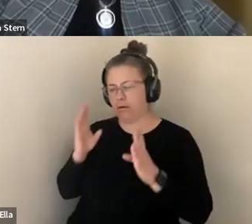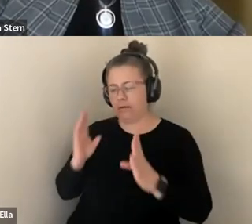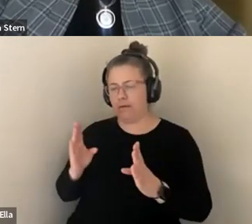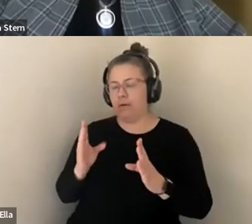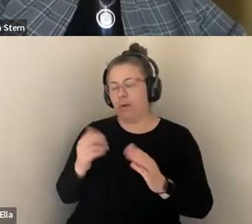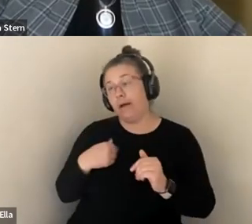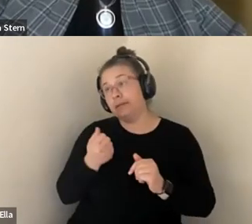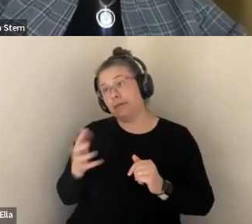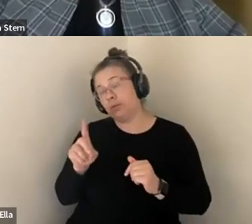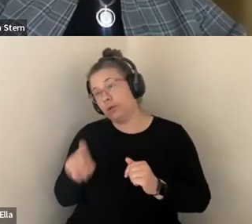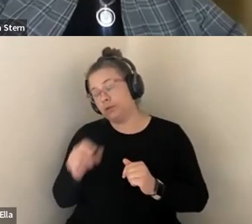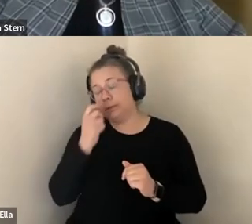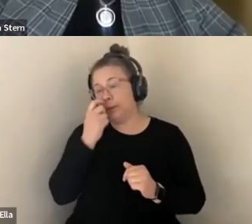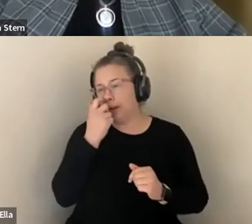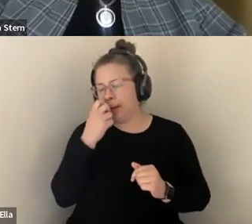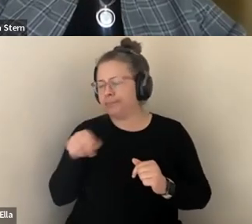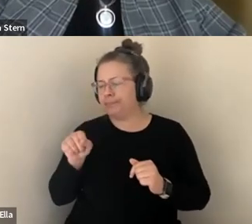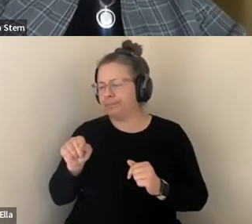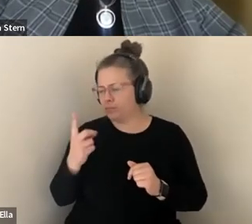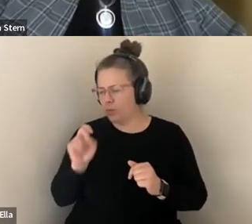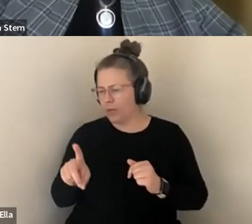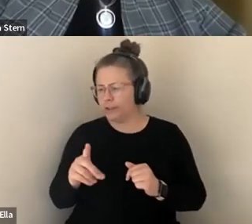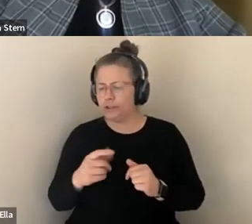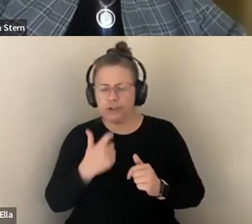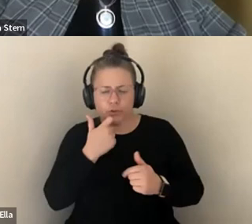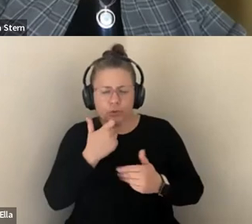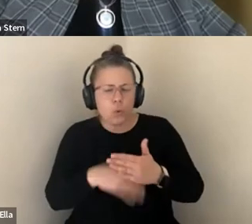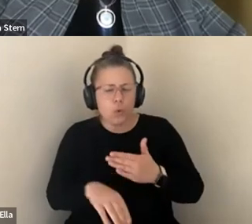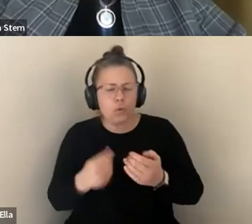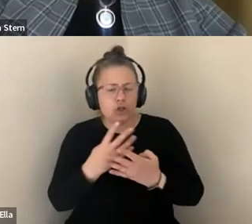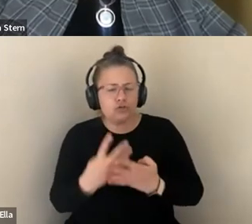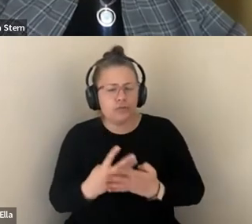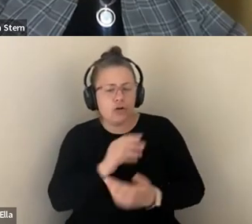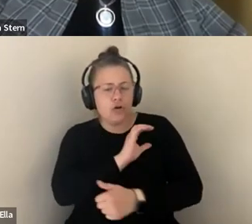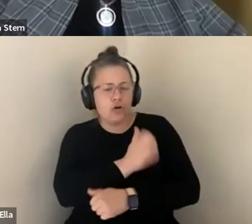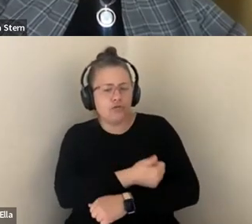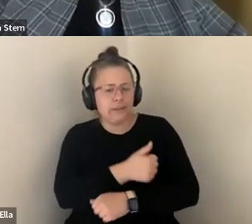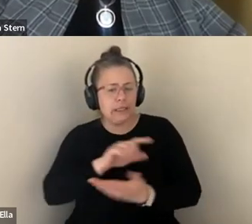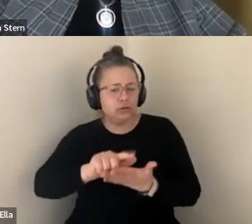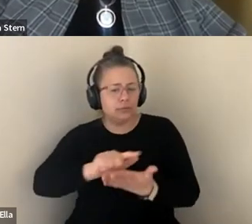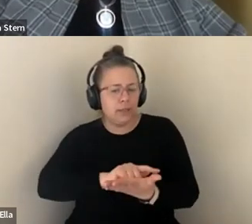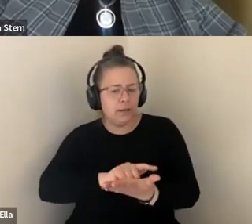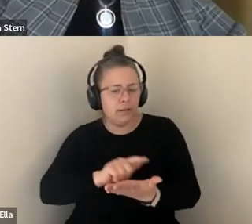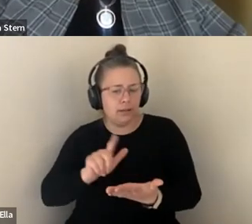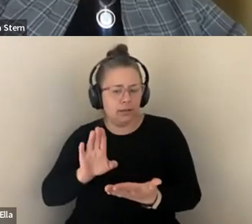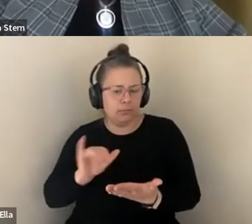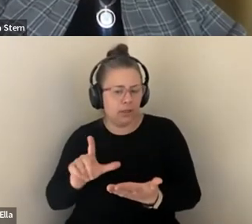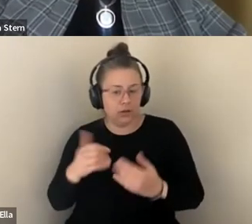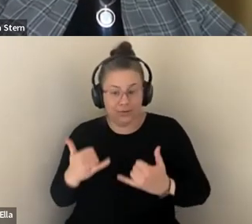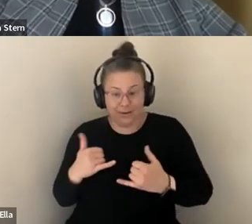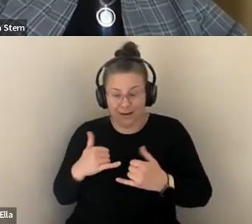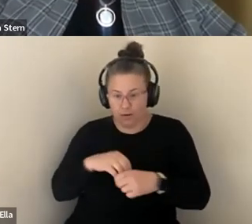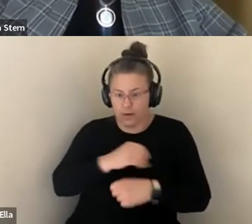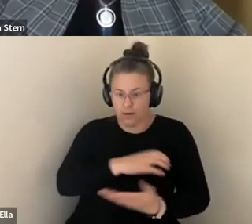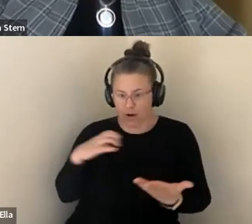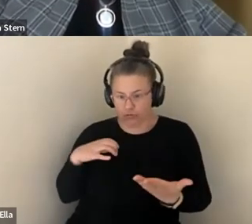here's one. Newborn screening authorization bill in Congress is in Congress currently. It includes